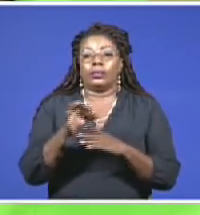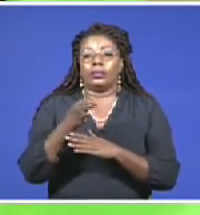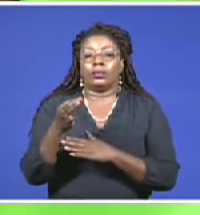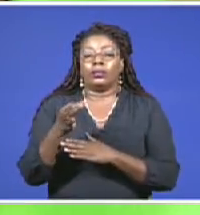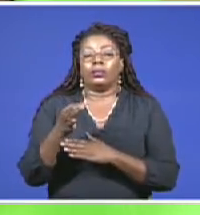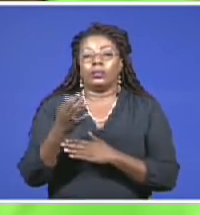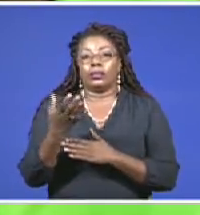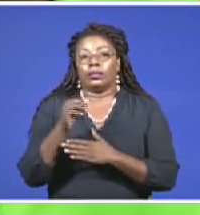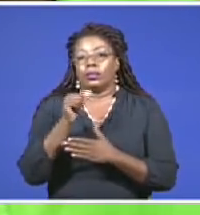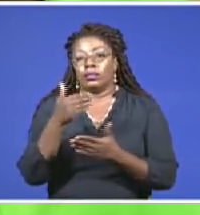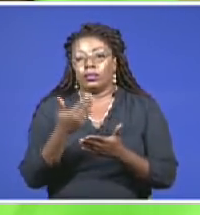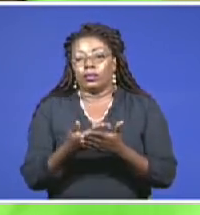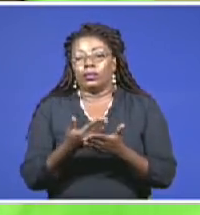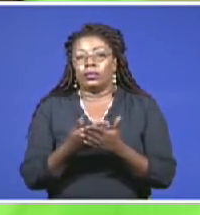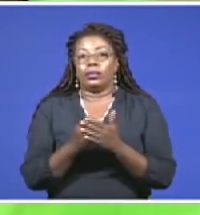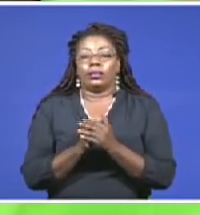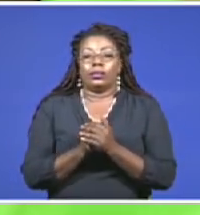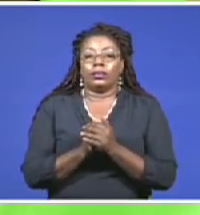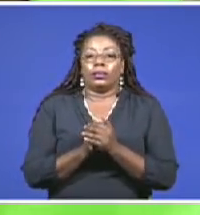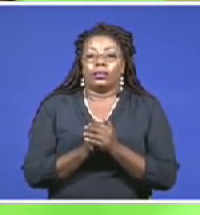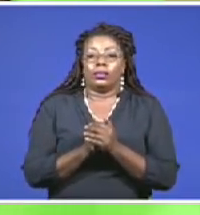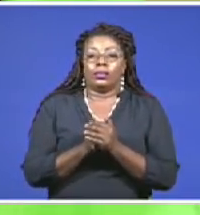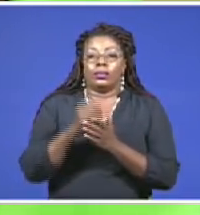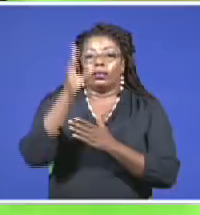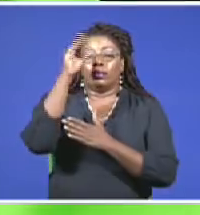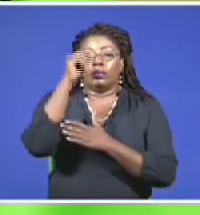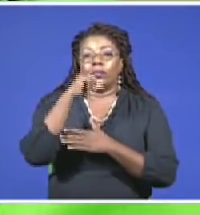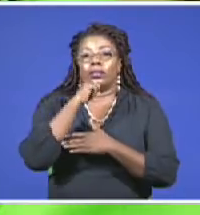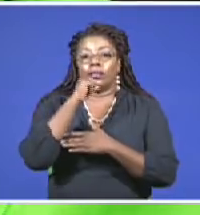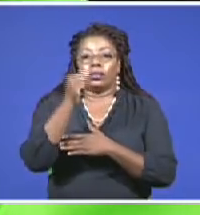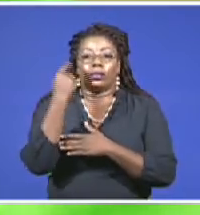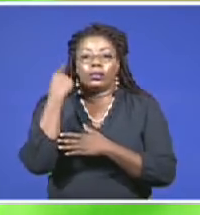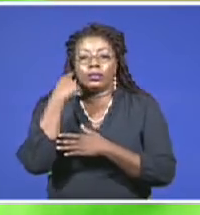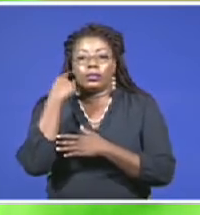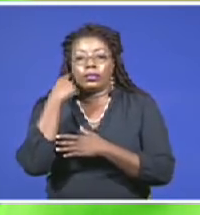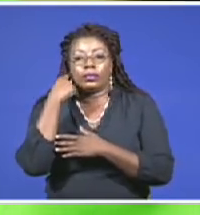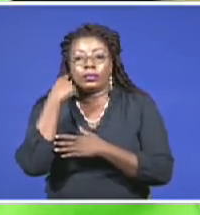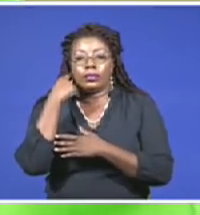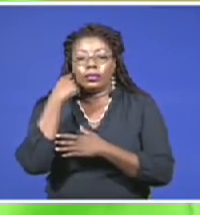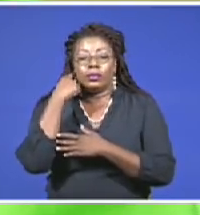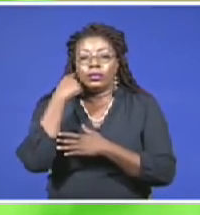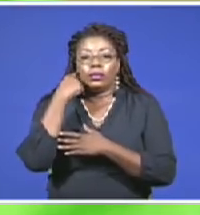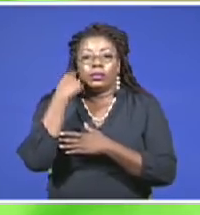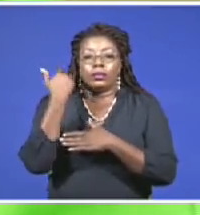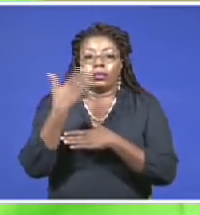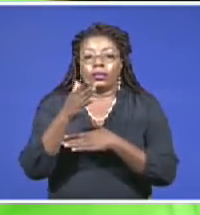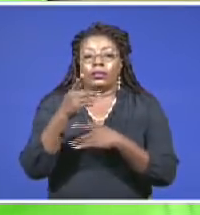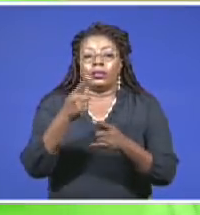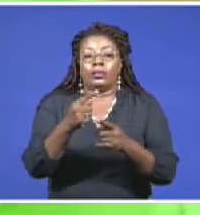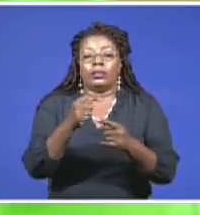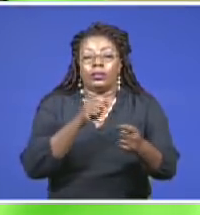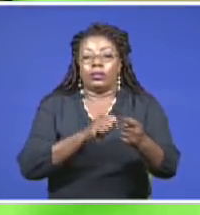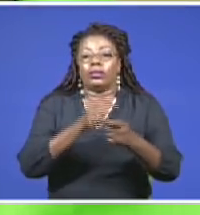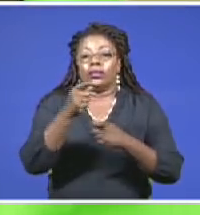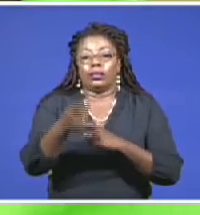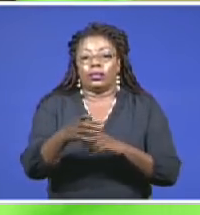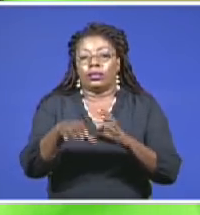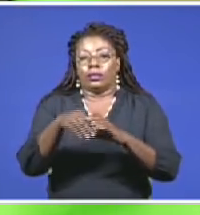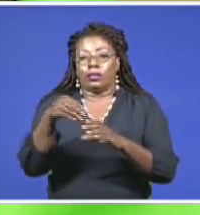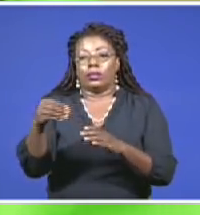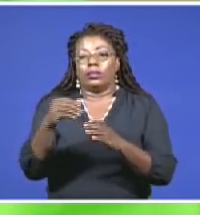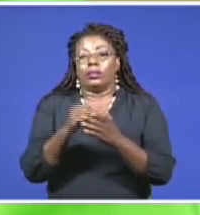rough. The guys were not listening, but after we made some substitutions, and you